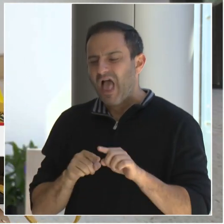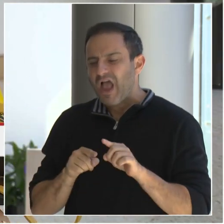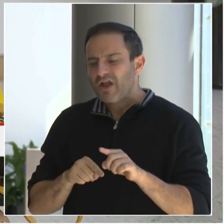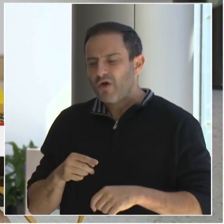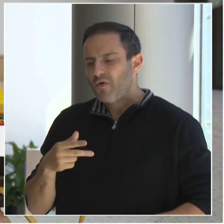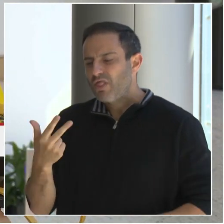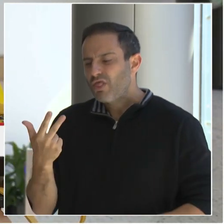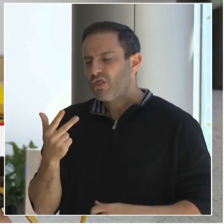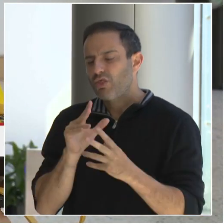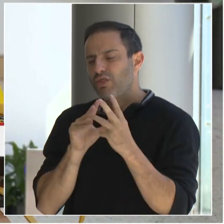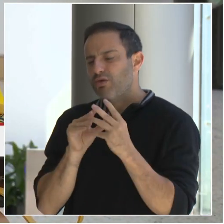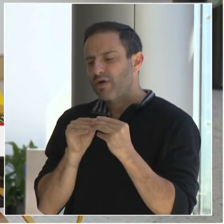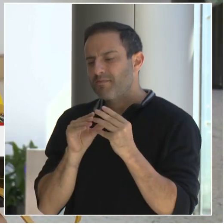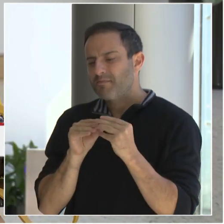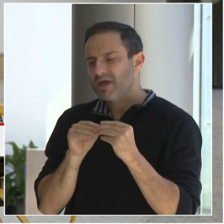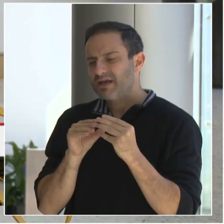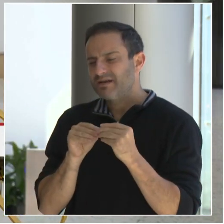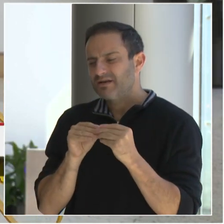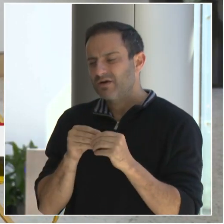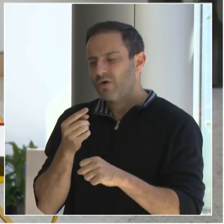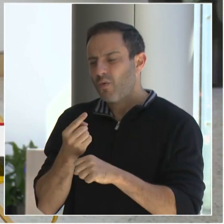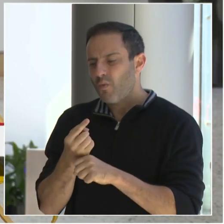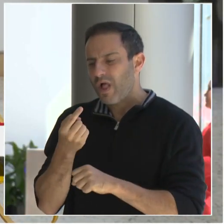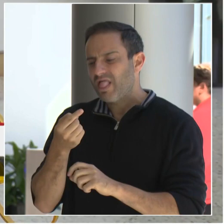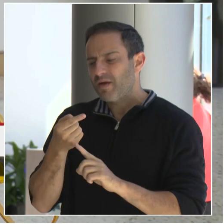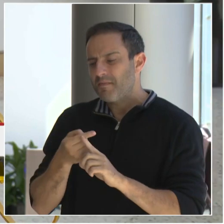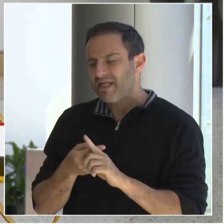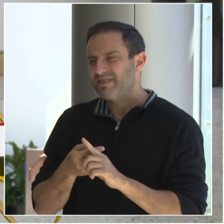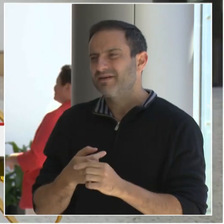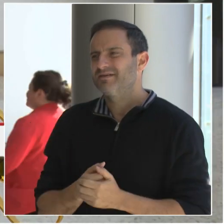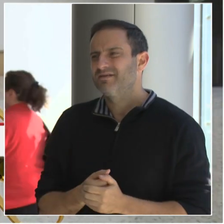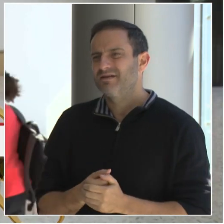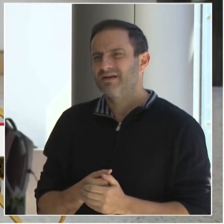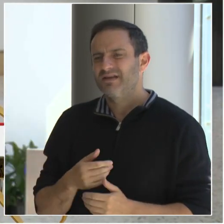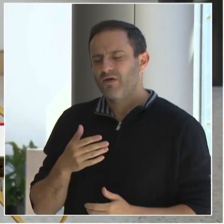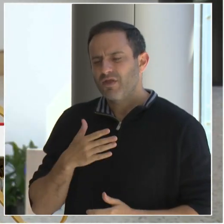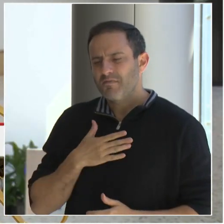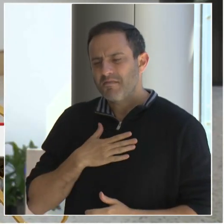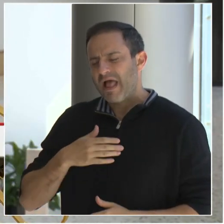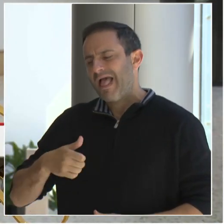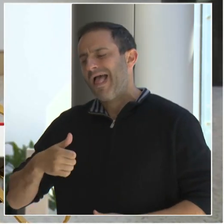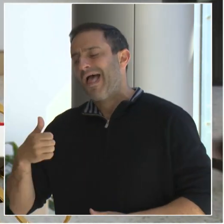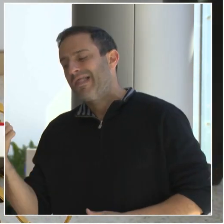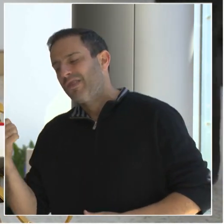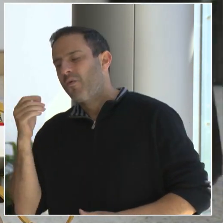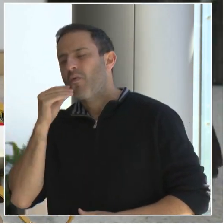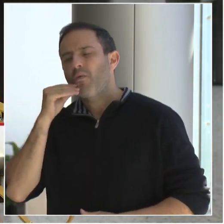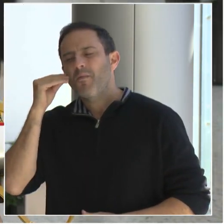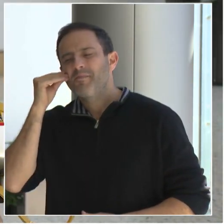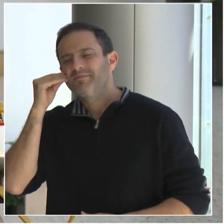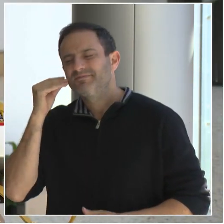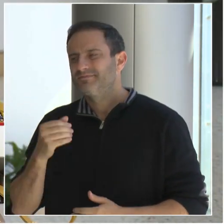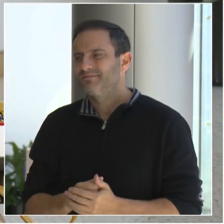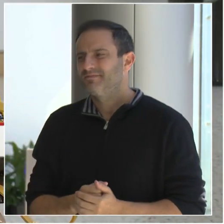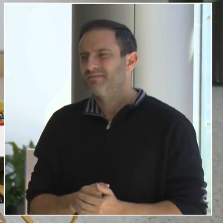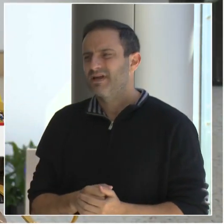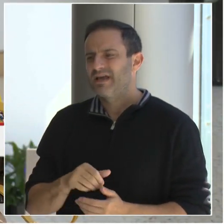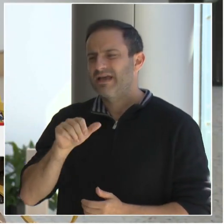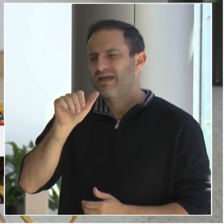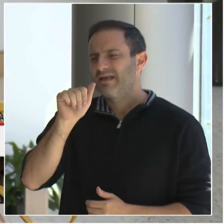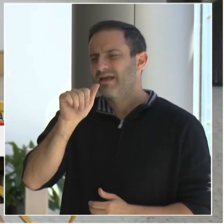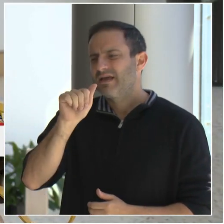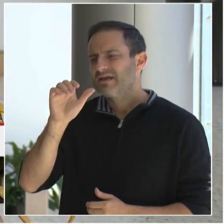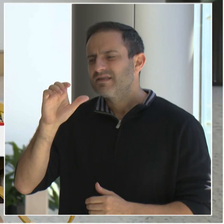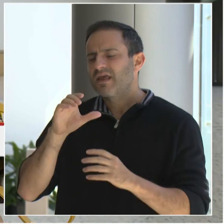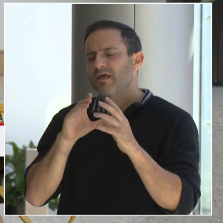meetings once a month. So it is my home away from home. The AAC